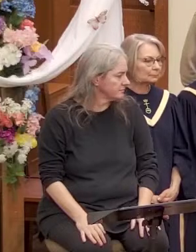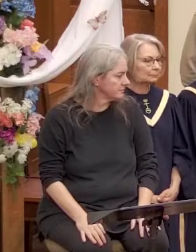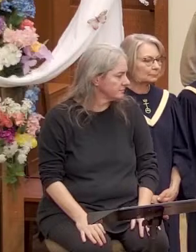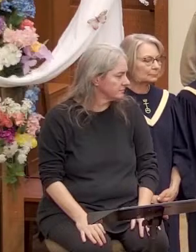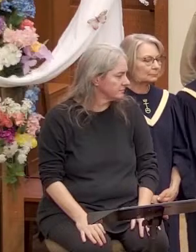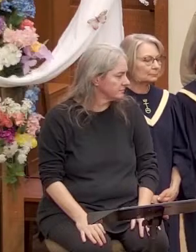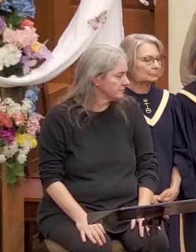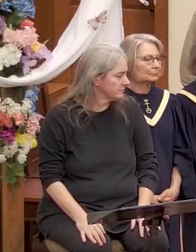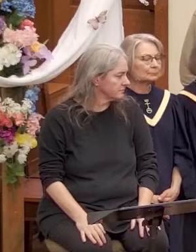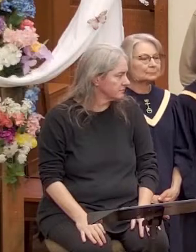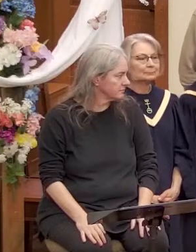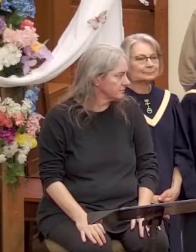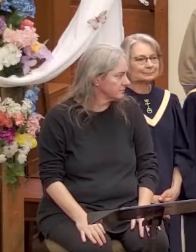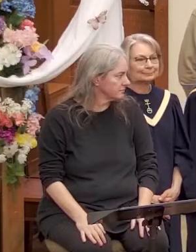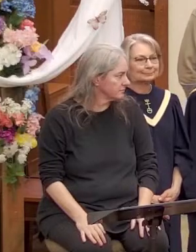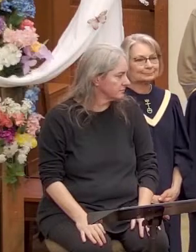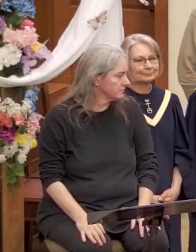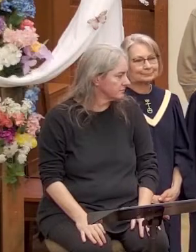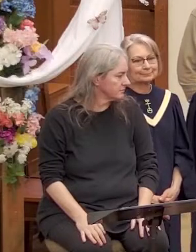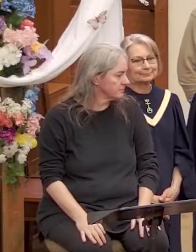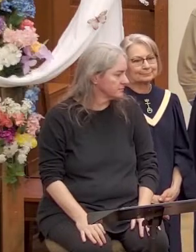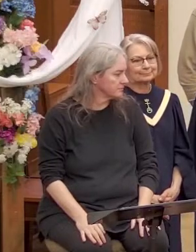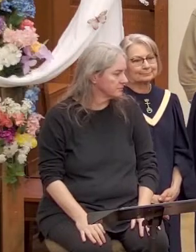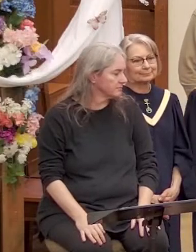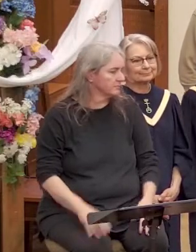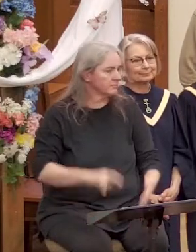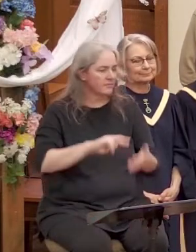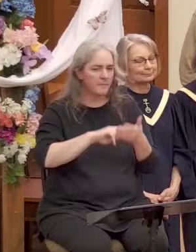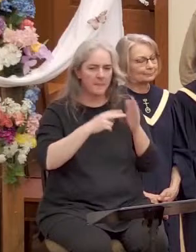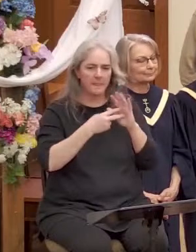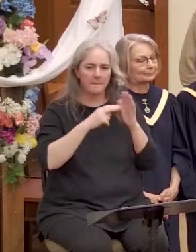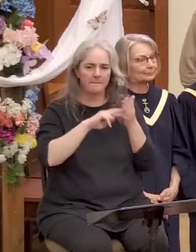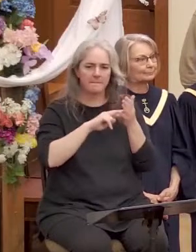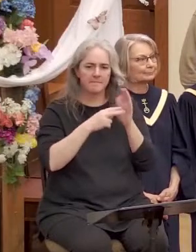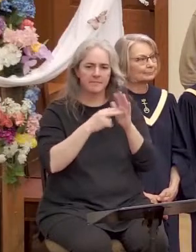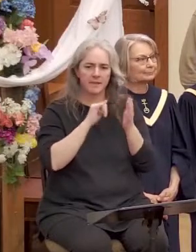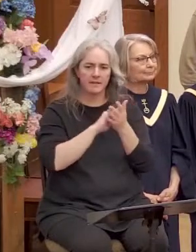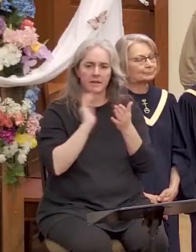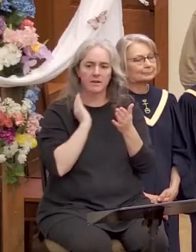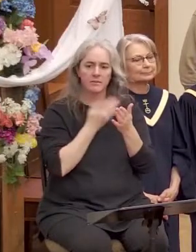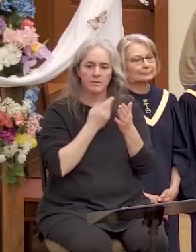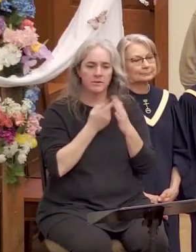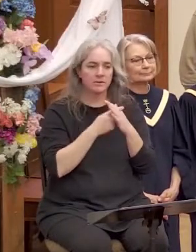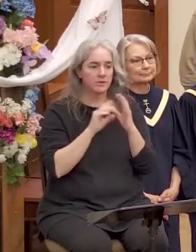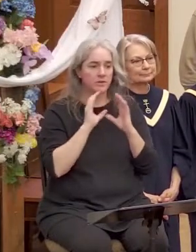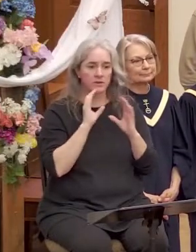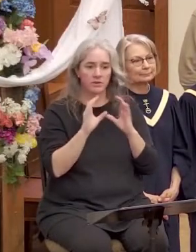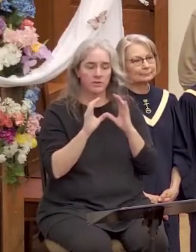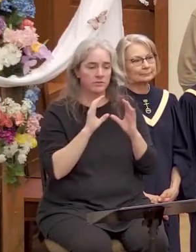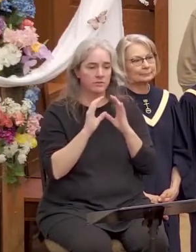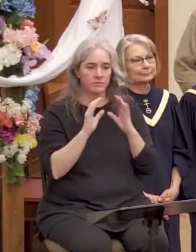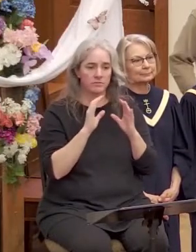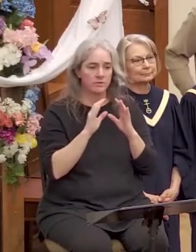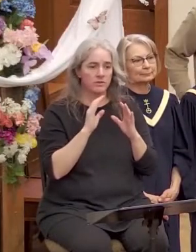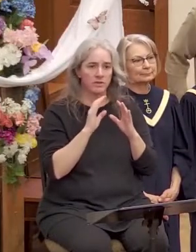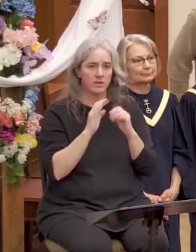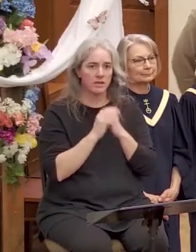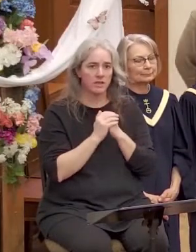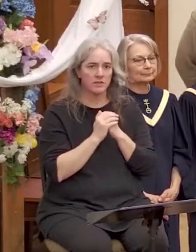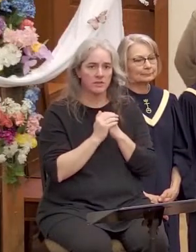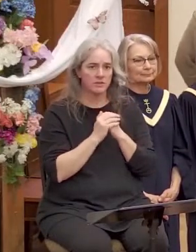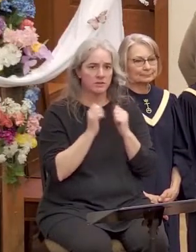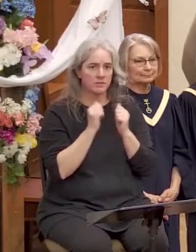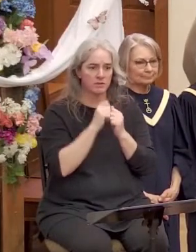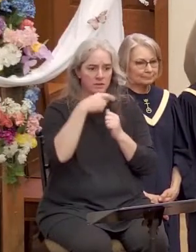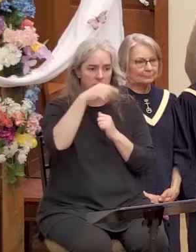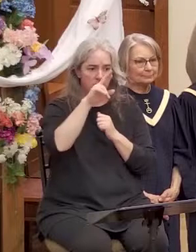right, so what does this mean? So it means that we're going to start our communication business right away with our